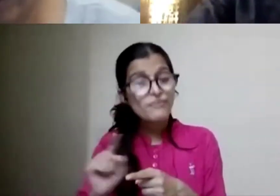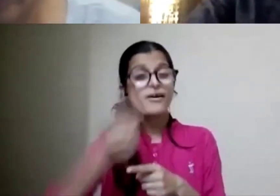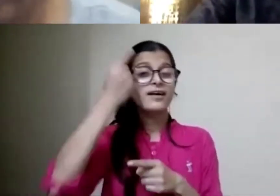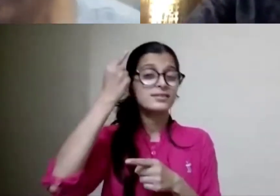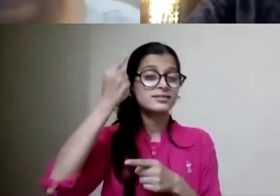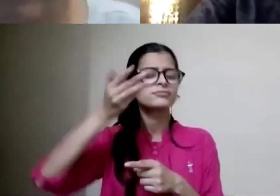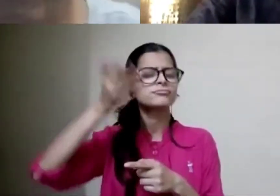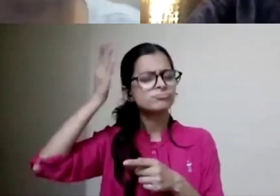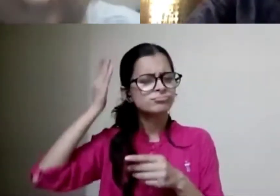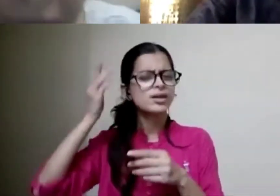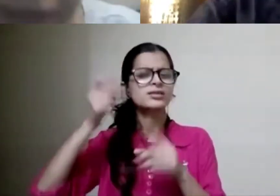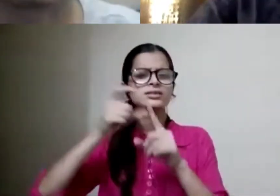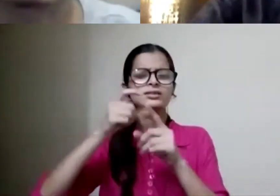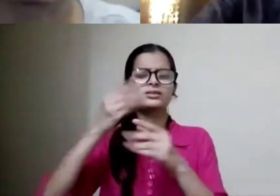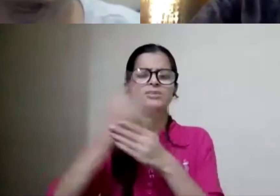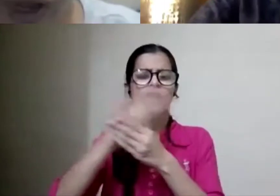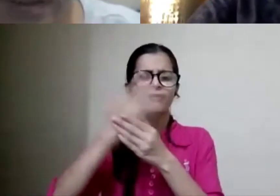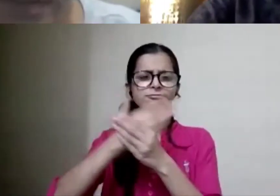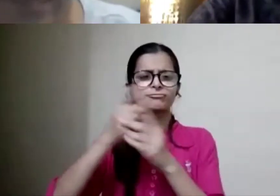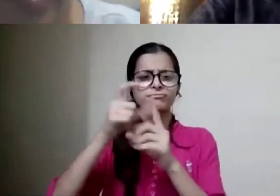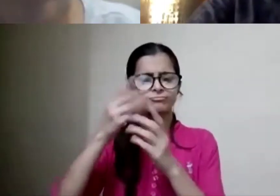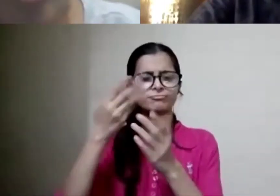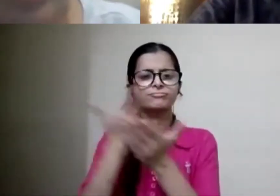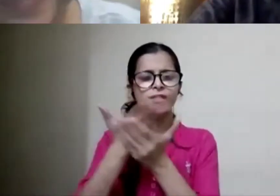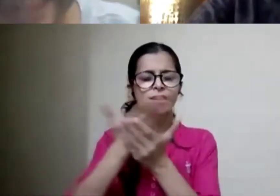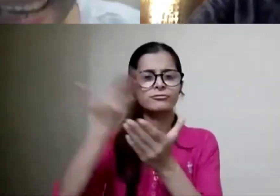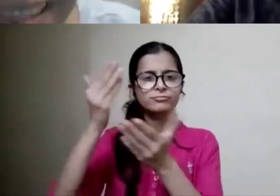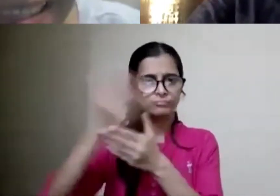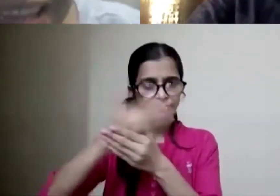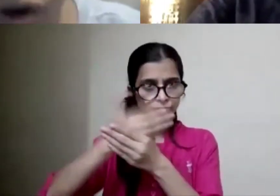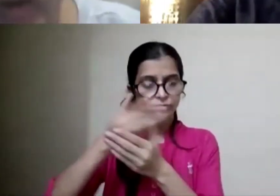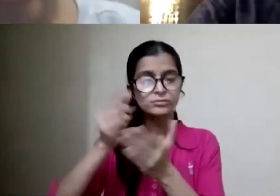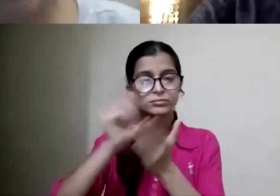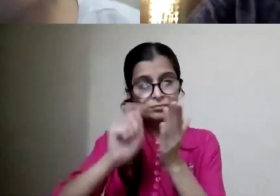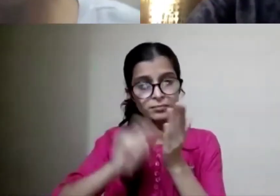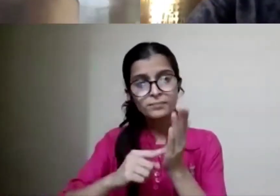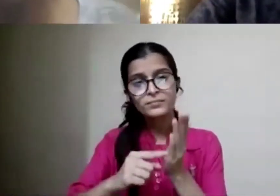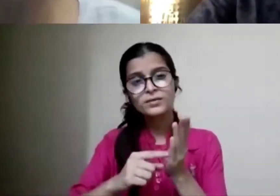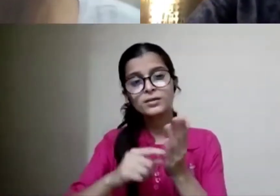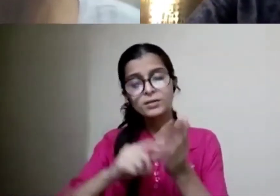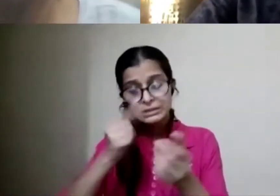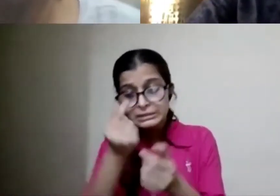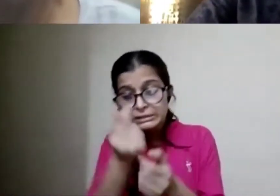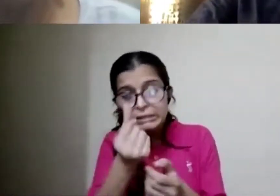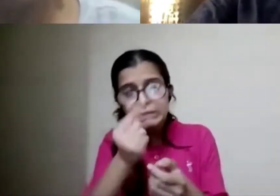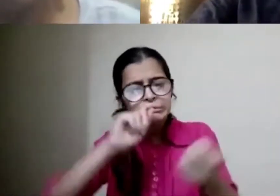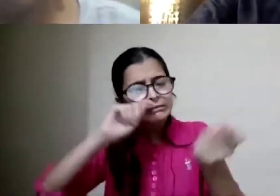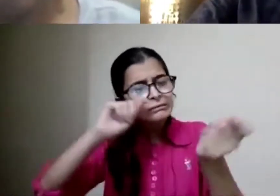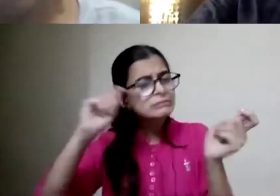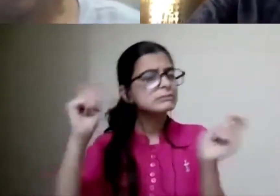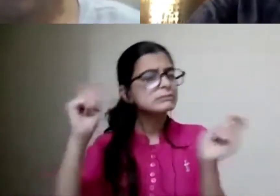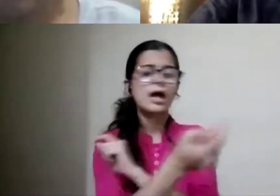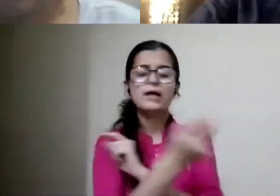came out till the final thing got passed, not a single thing got changed in terms of perspective.